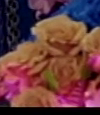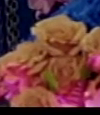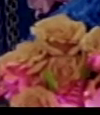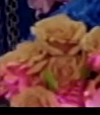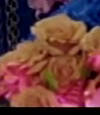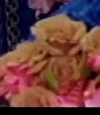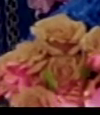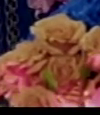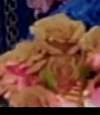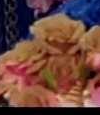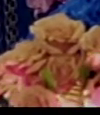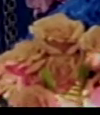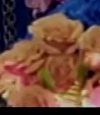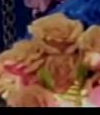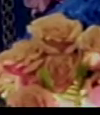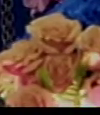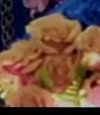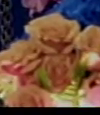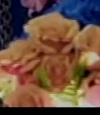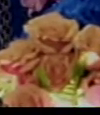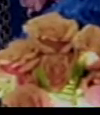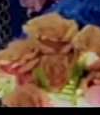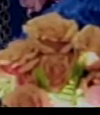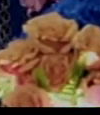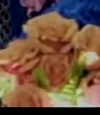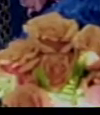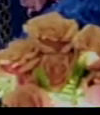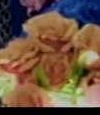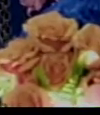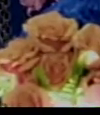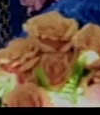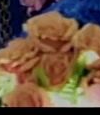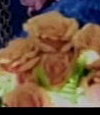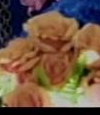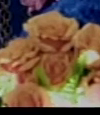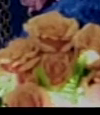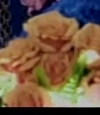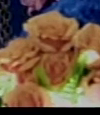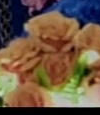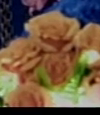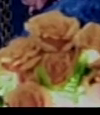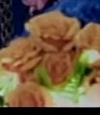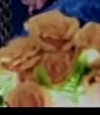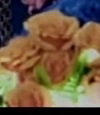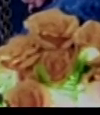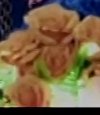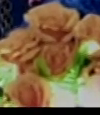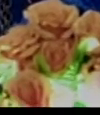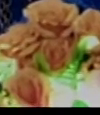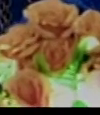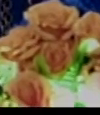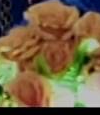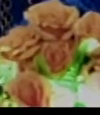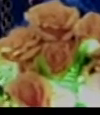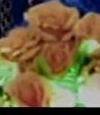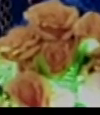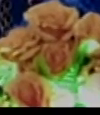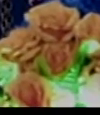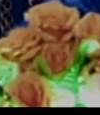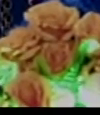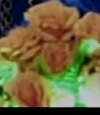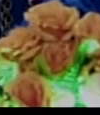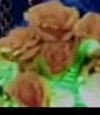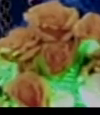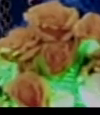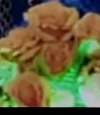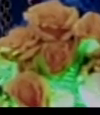long, that more anointing, more grace. Last night they prayed for the pastor, and we shall see it tonight